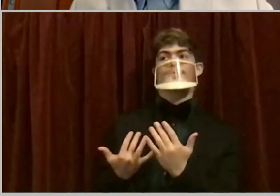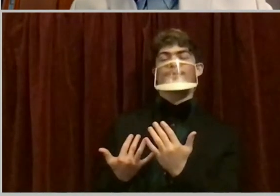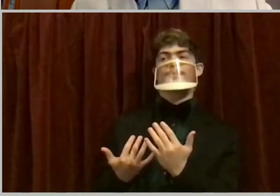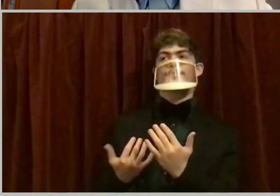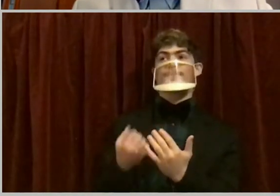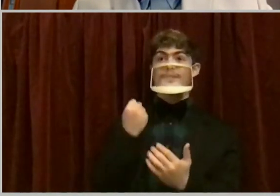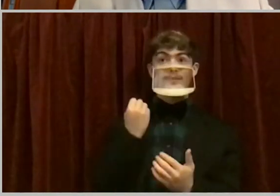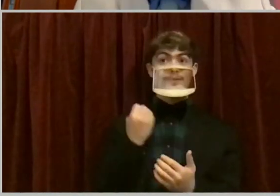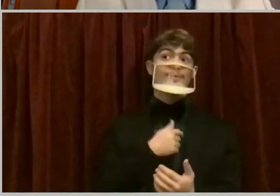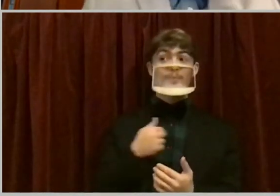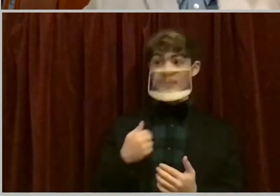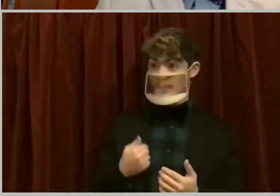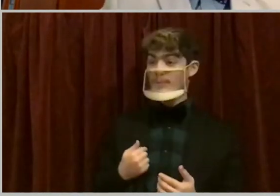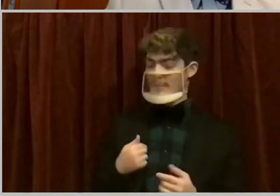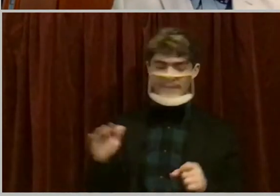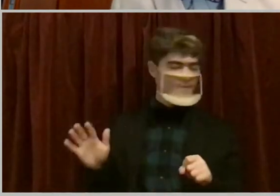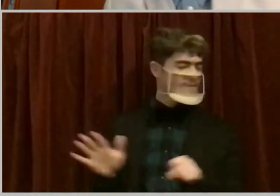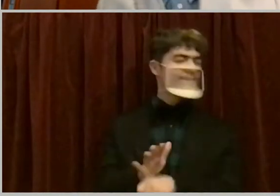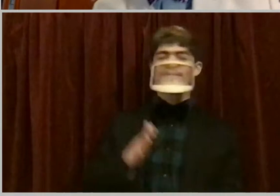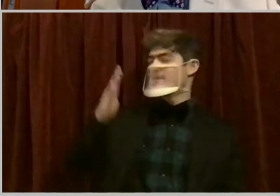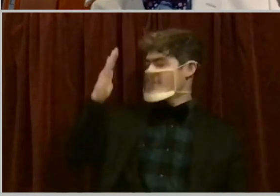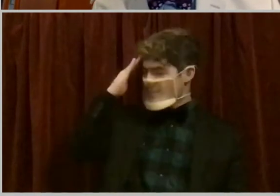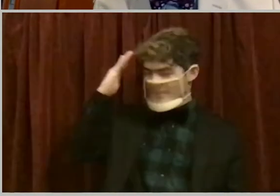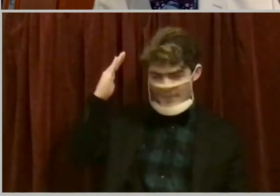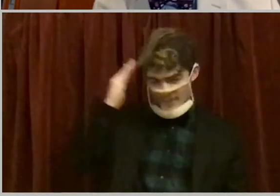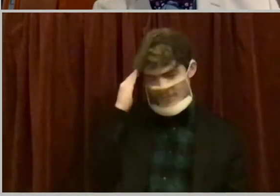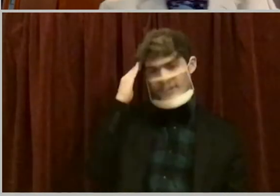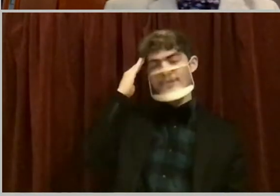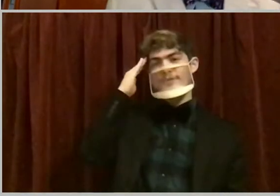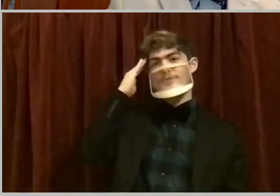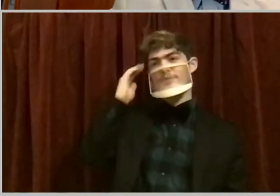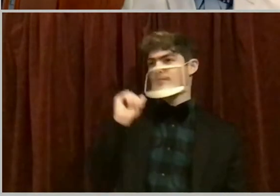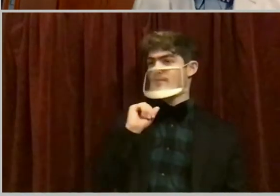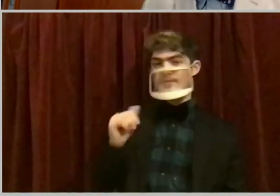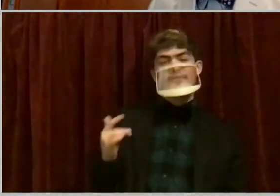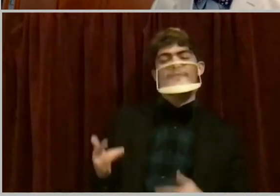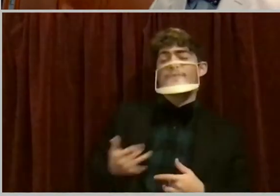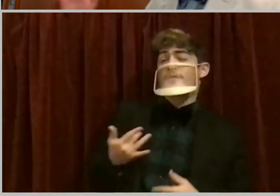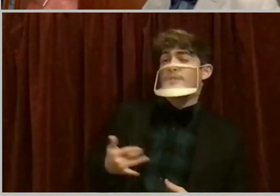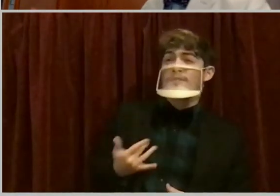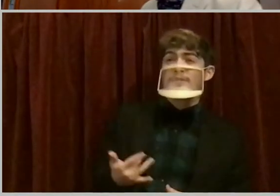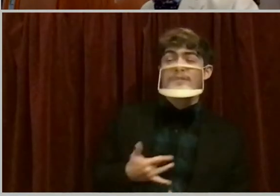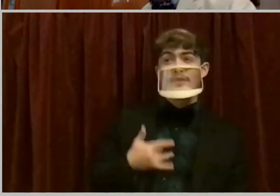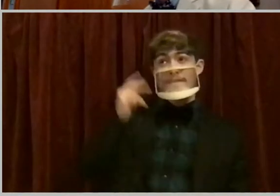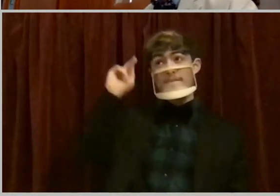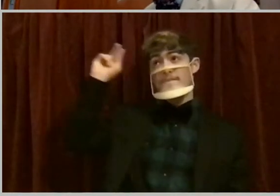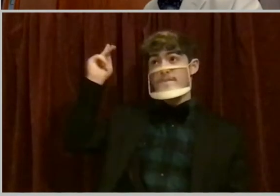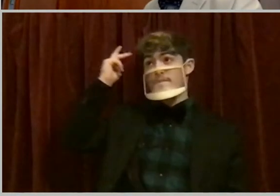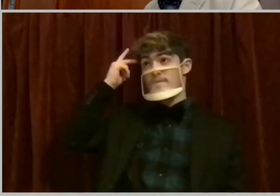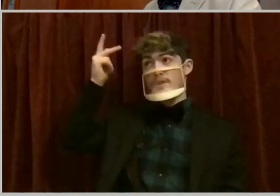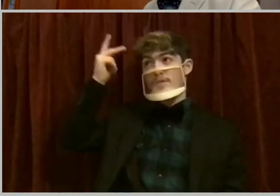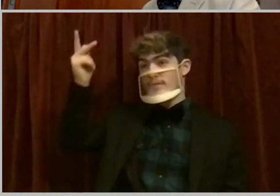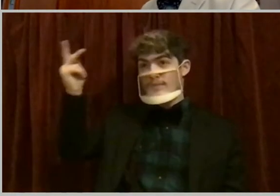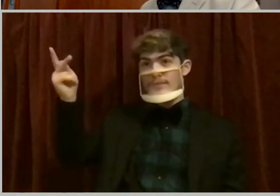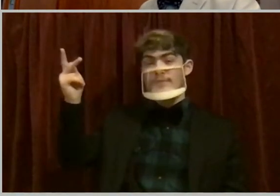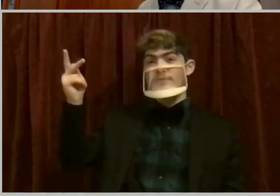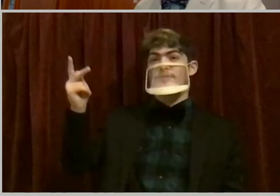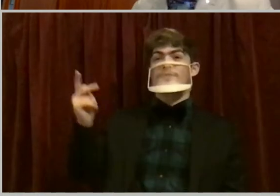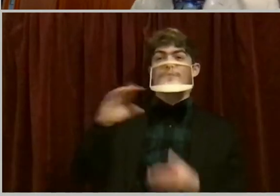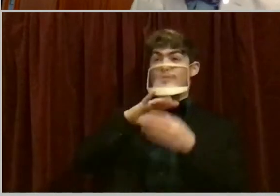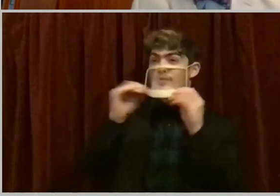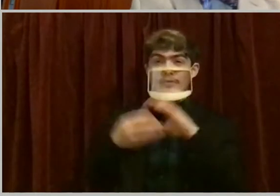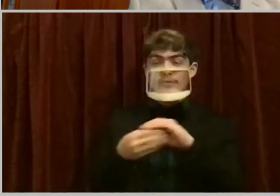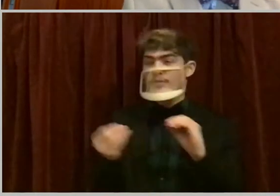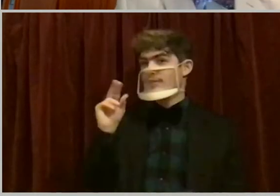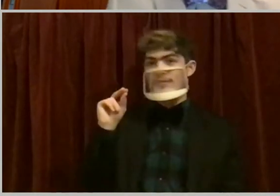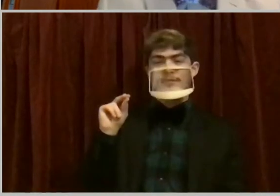assurance, of these facts, not emotions, not philosophy, not some great story someone spin, but